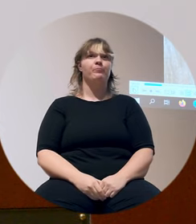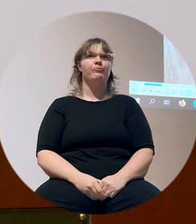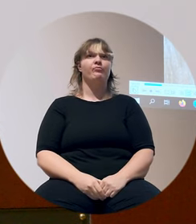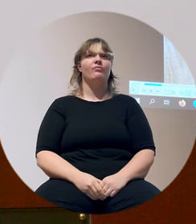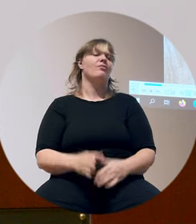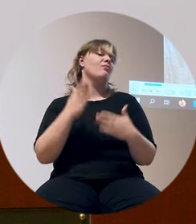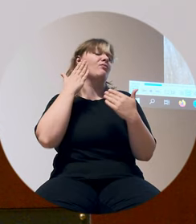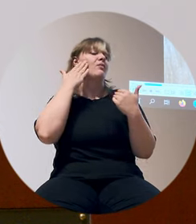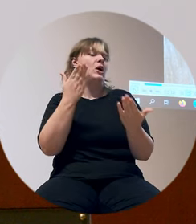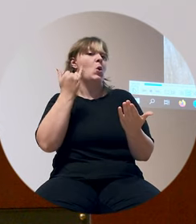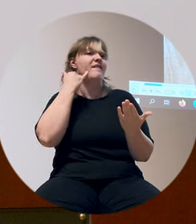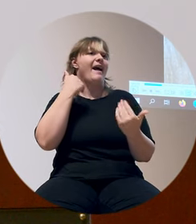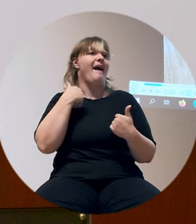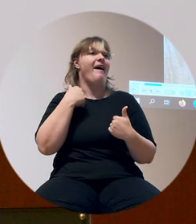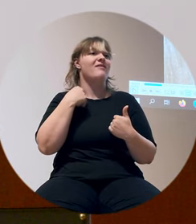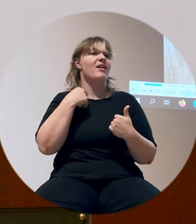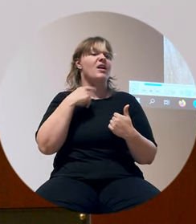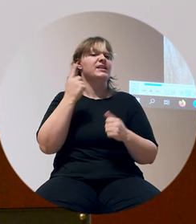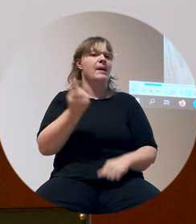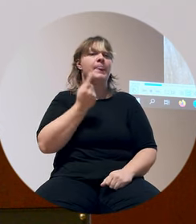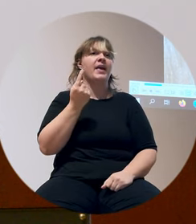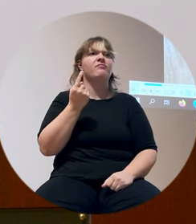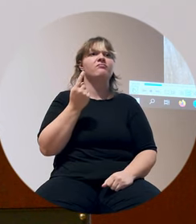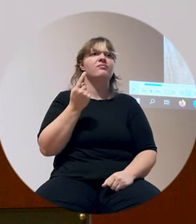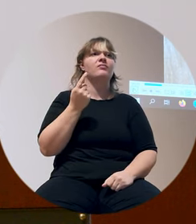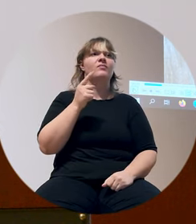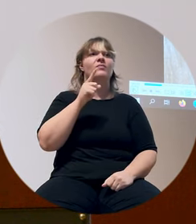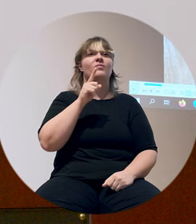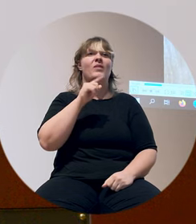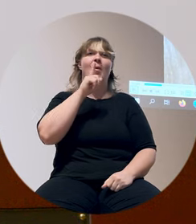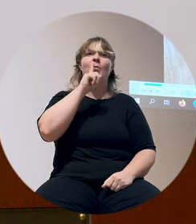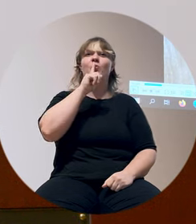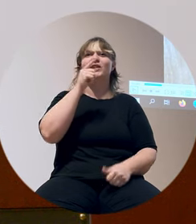don't know if I have an idea of something in really trying to